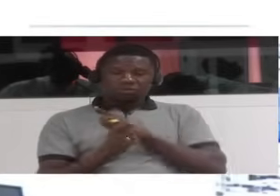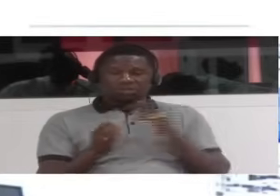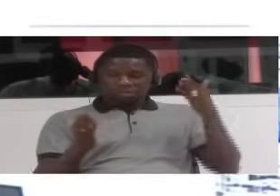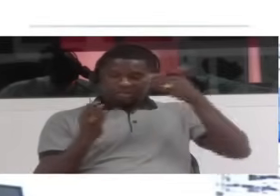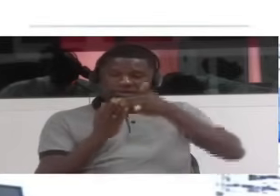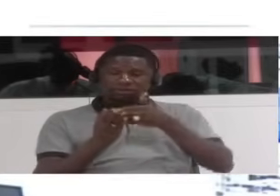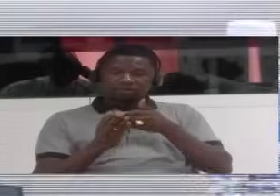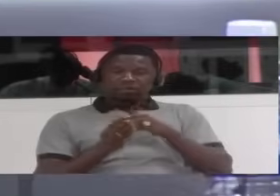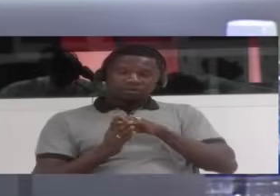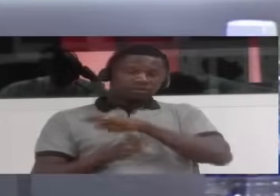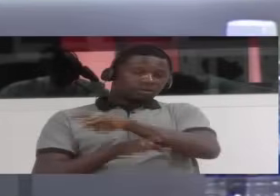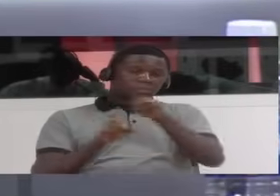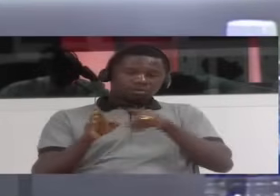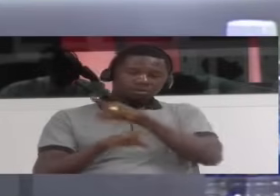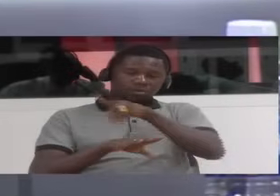ground.